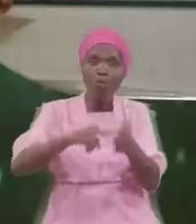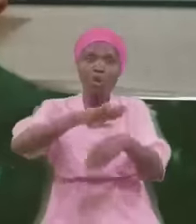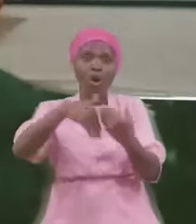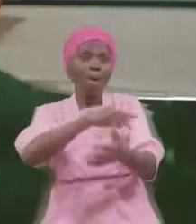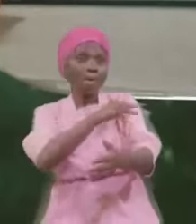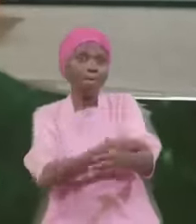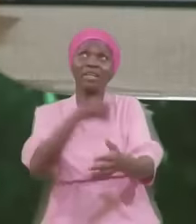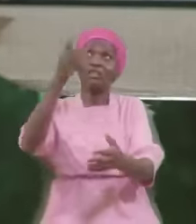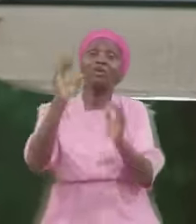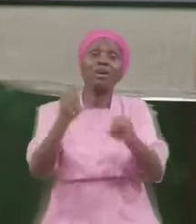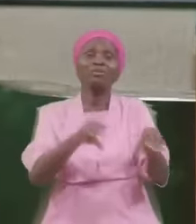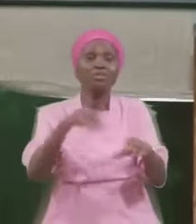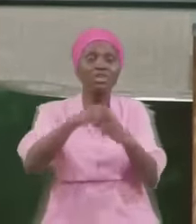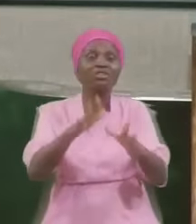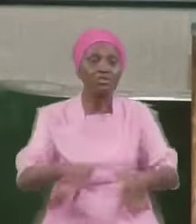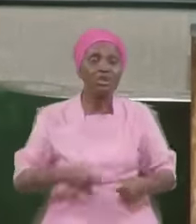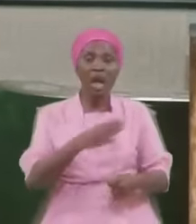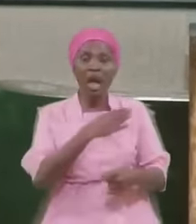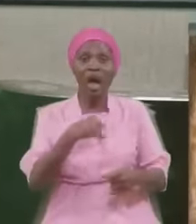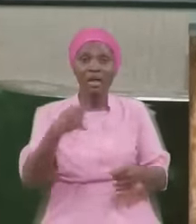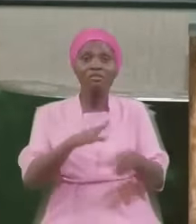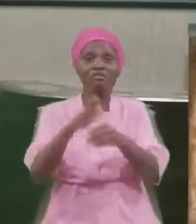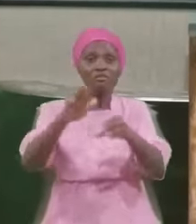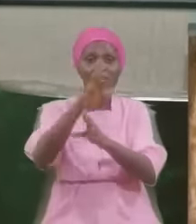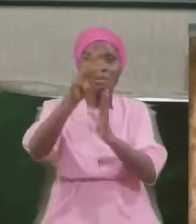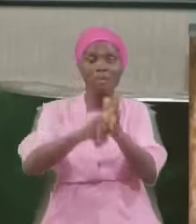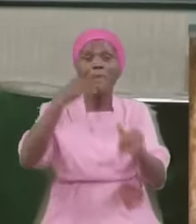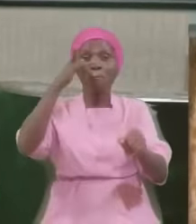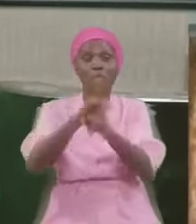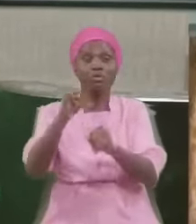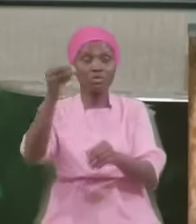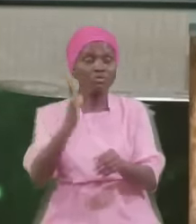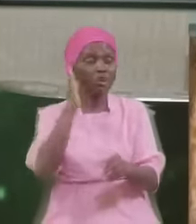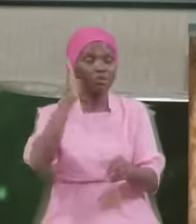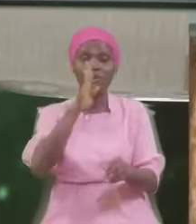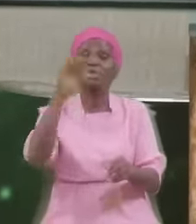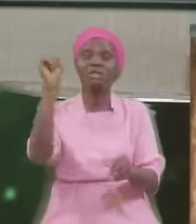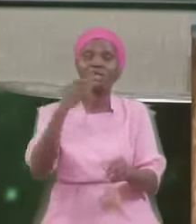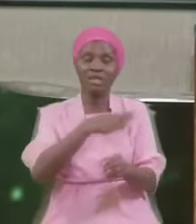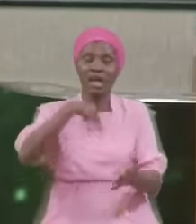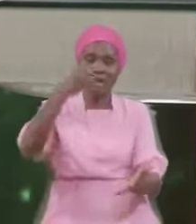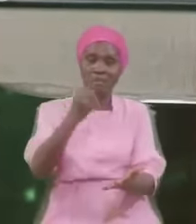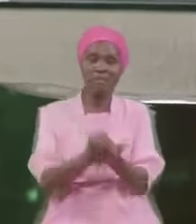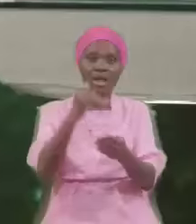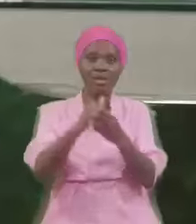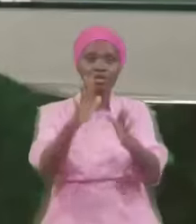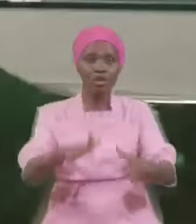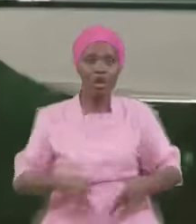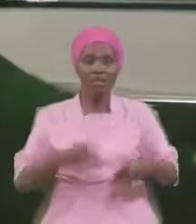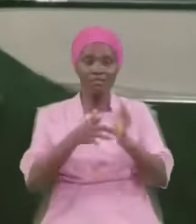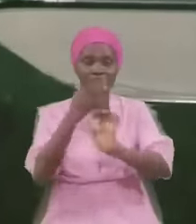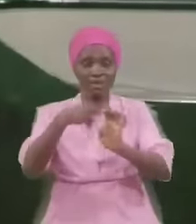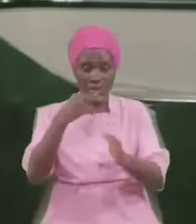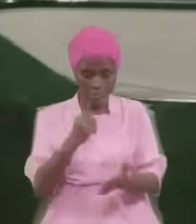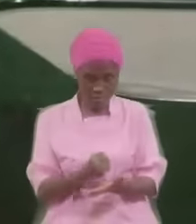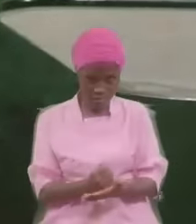fulfillment of the pronouncement, proclamation, the promises of God will be yes and amen in your life in Jesus' name. It